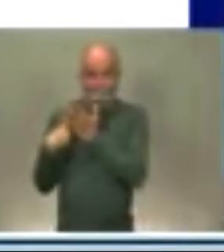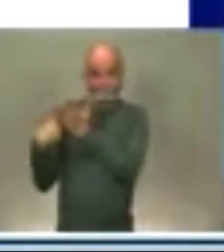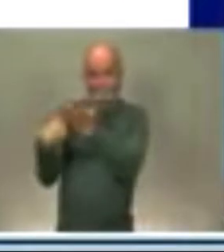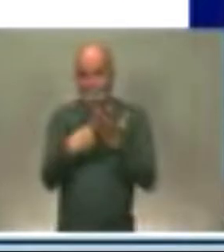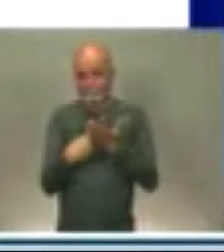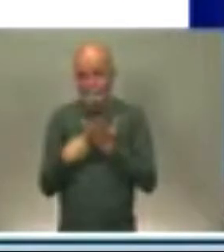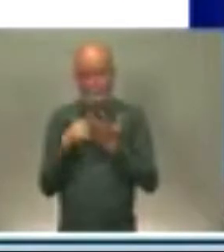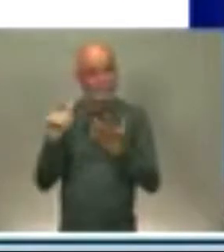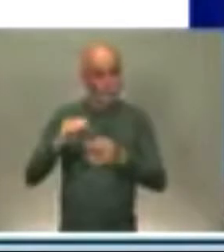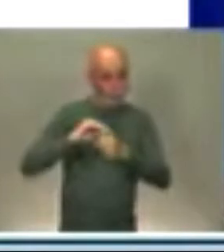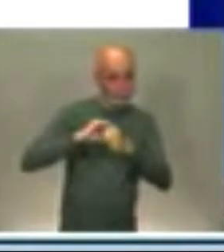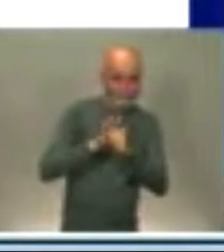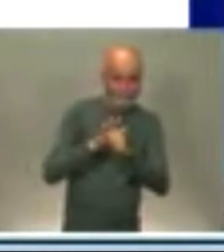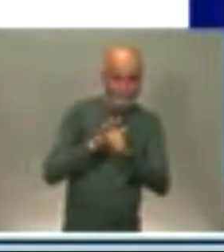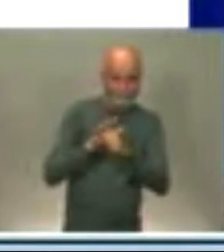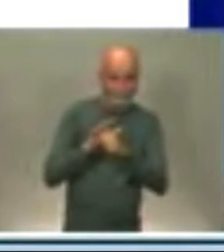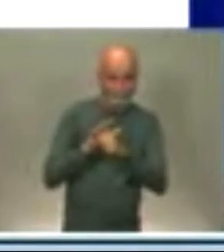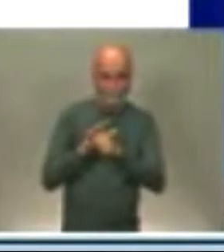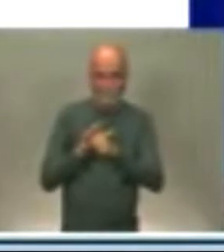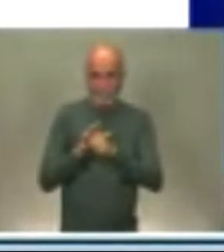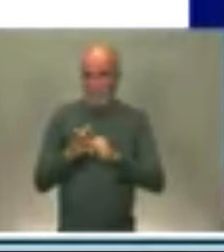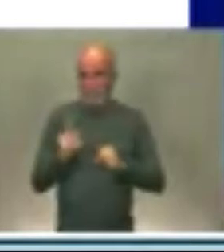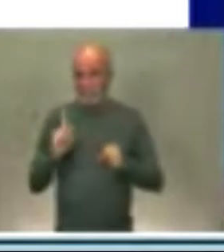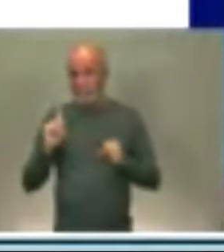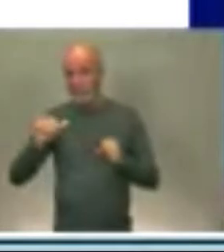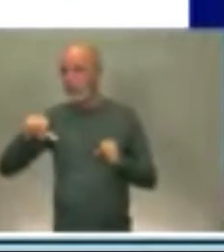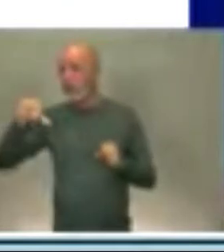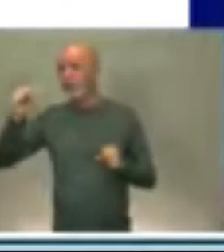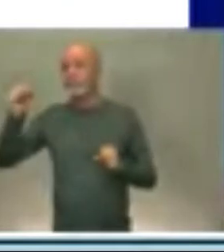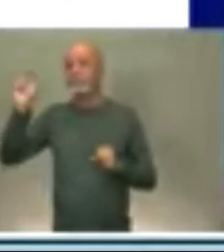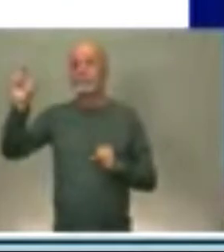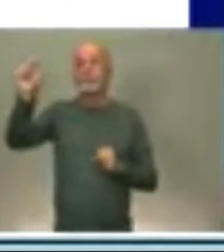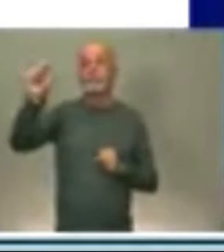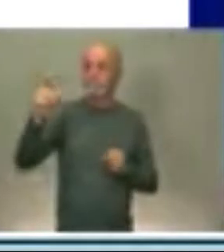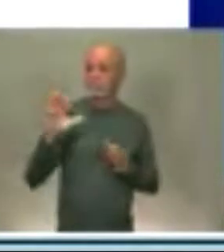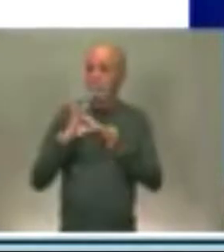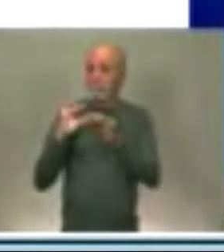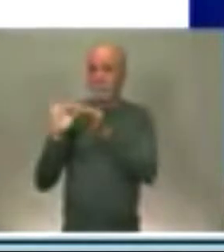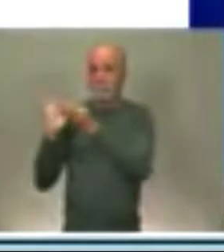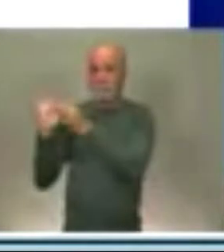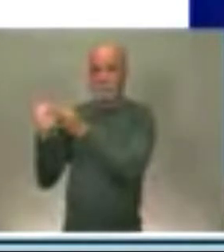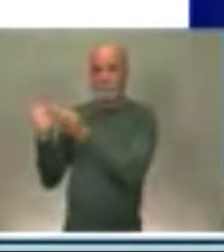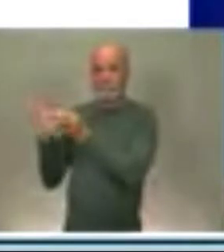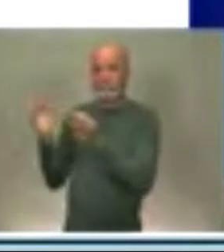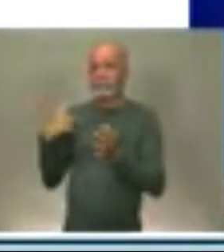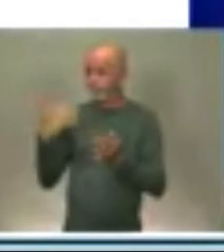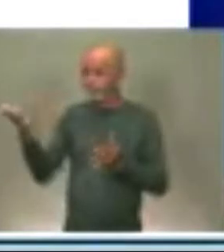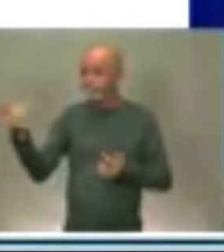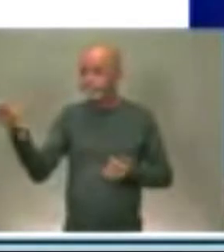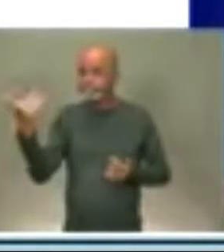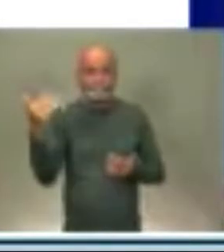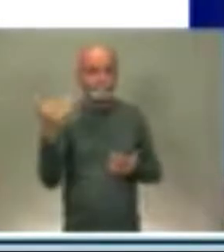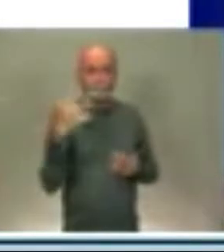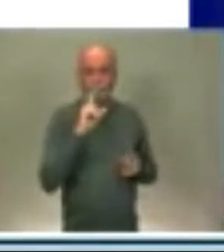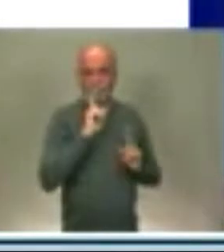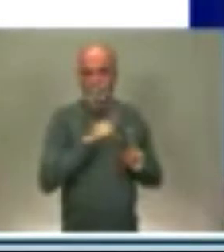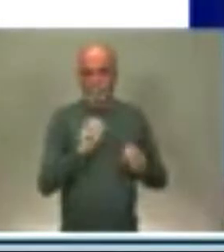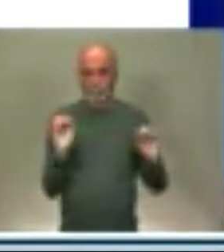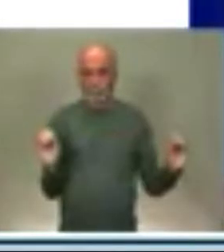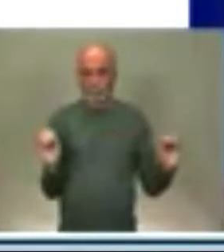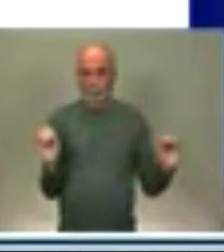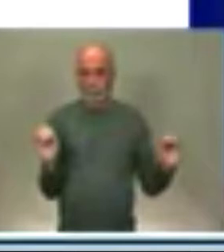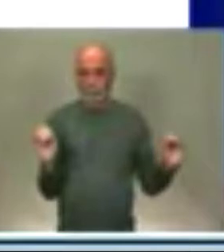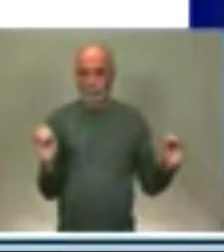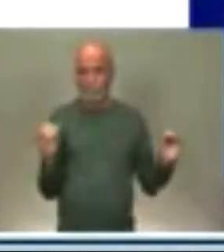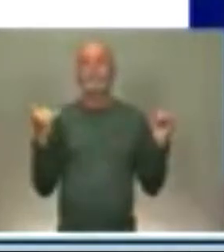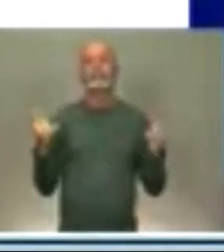There wasn't much uptake from the other parties. So look, Nova Scotians are anxious for the back to school plan. Nova Scotians